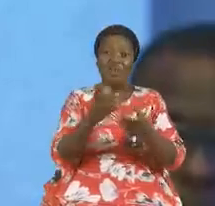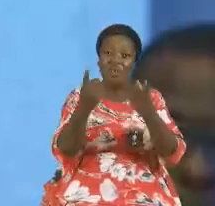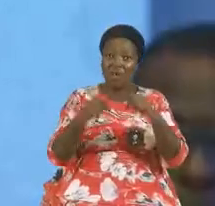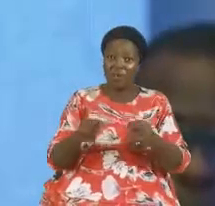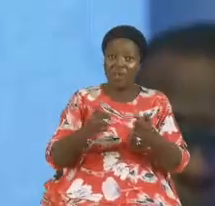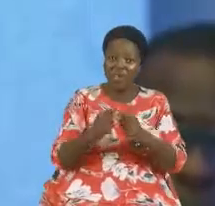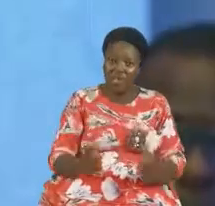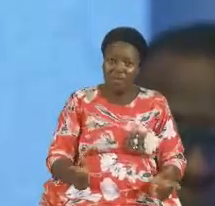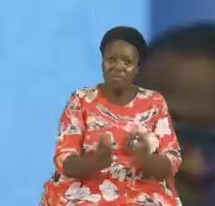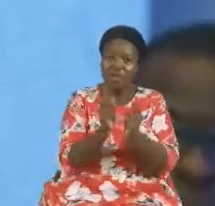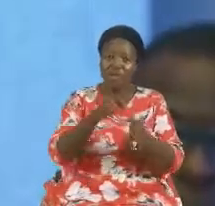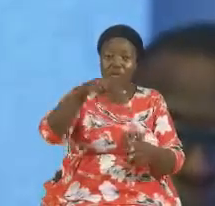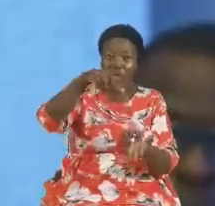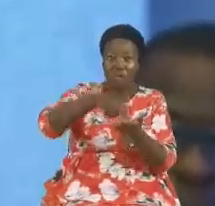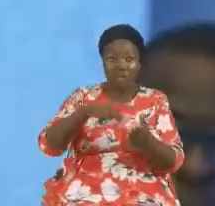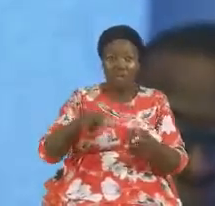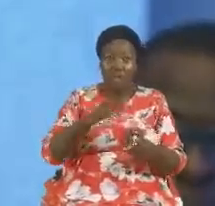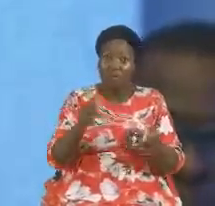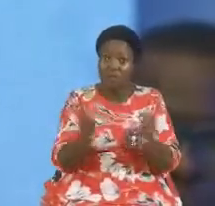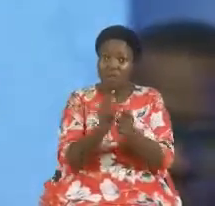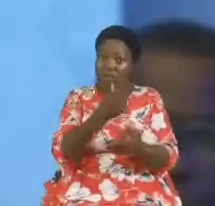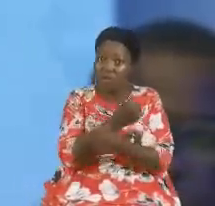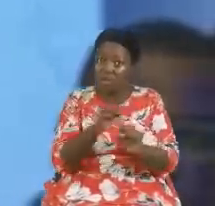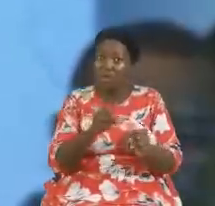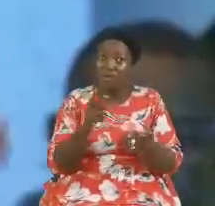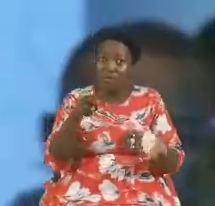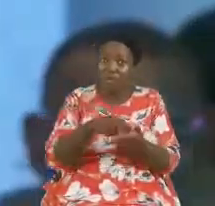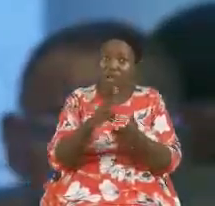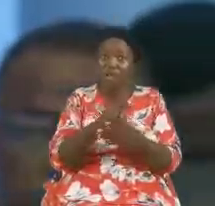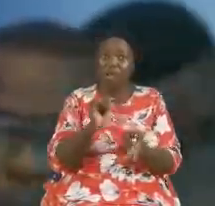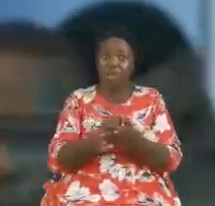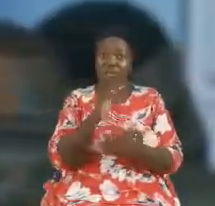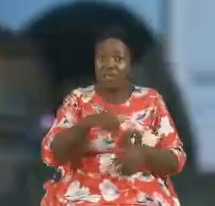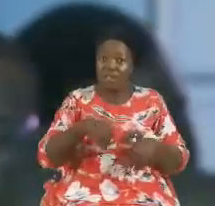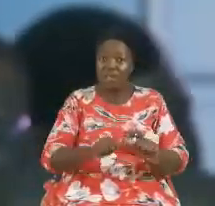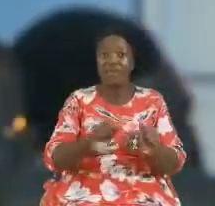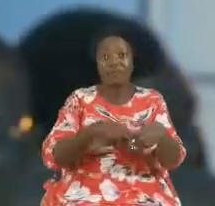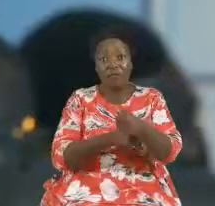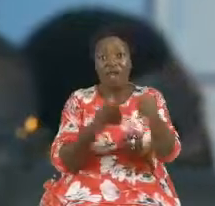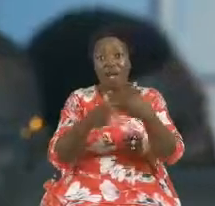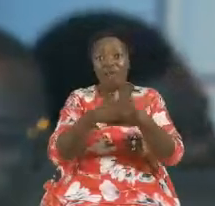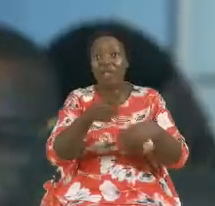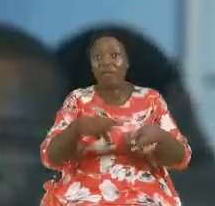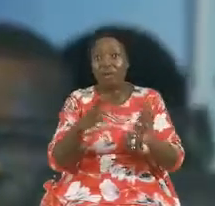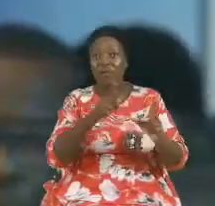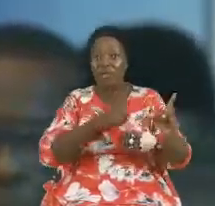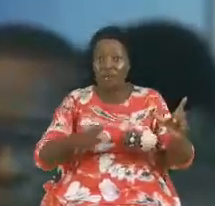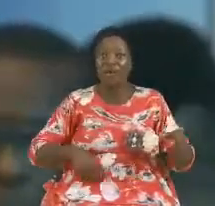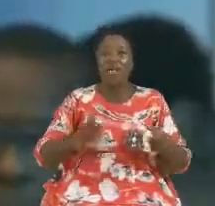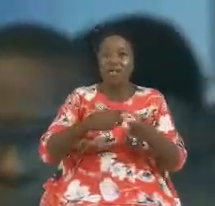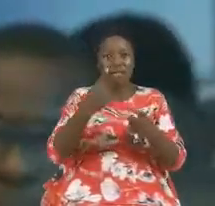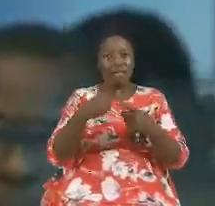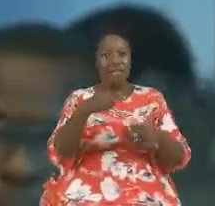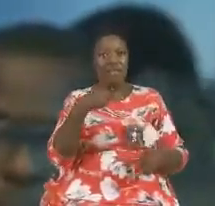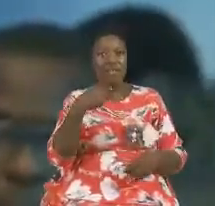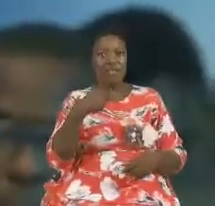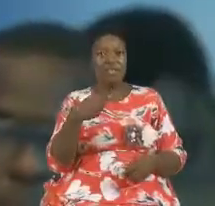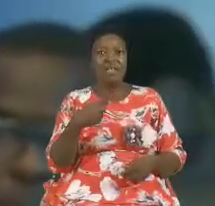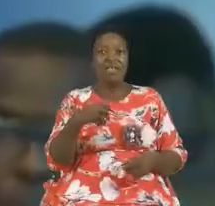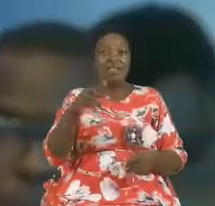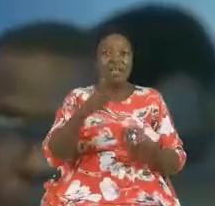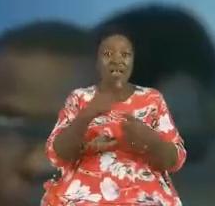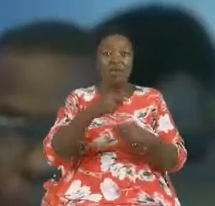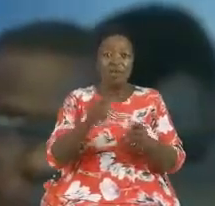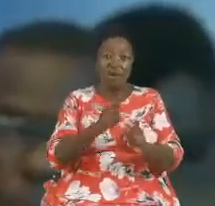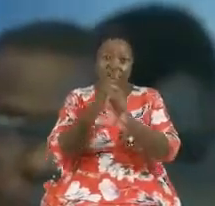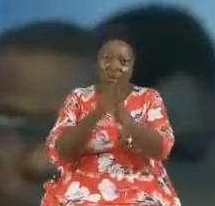meet them in the clouds. If he comes and he meets you standing, he meets you saved, he meets you that was saved following after